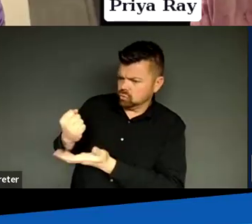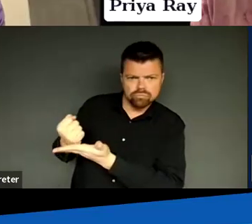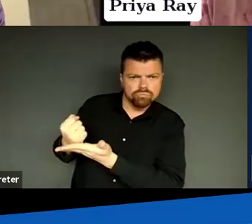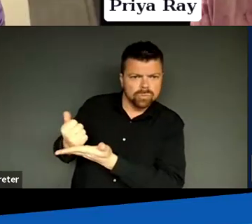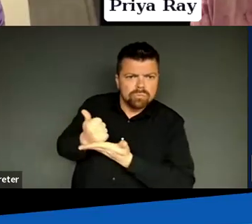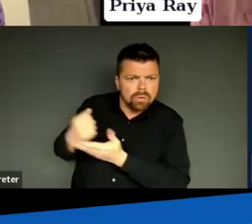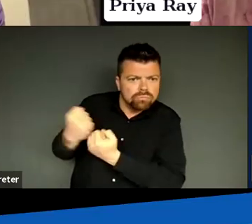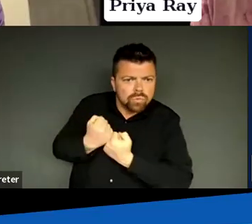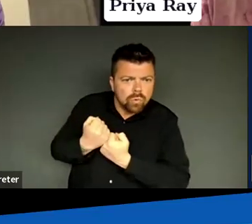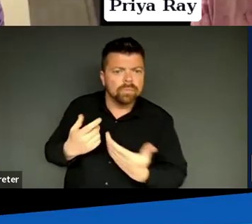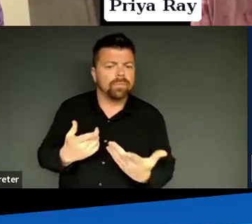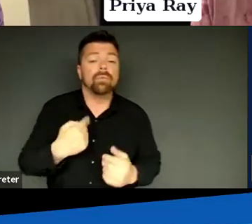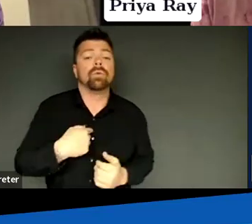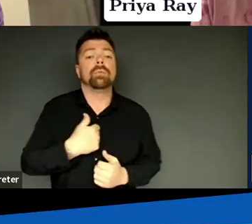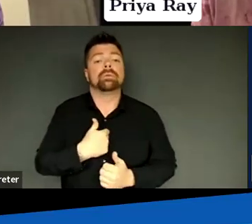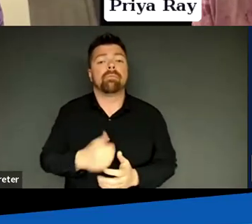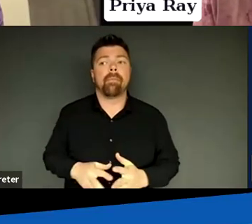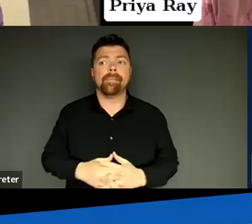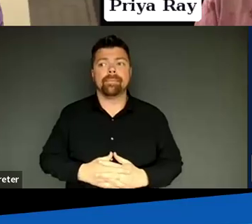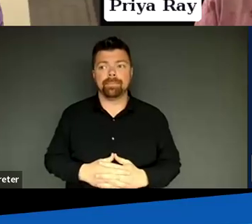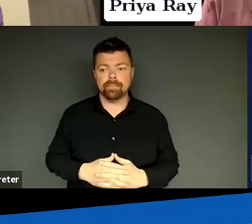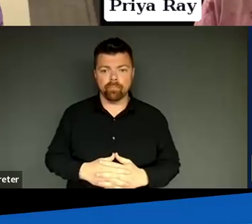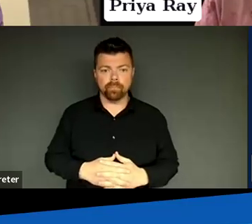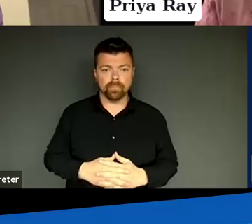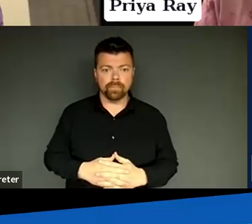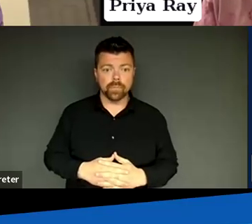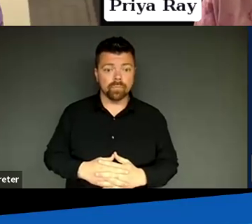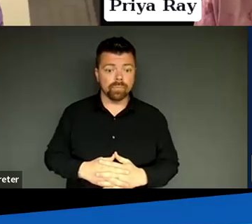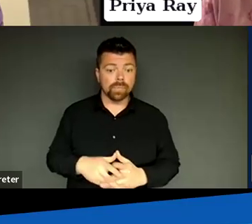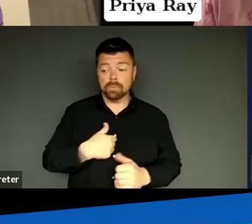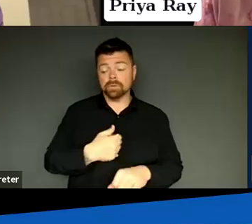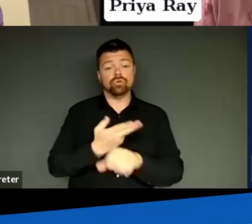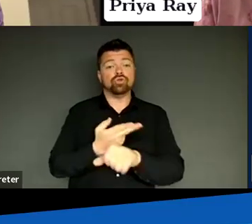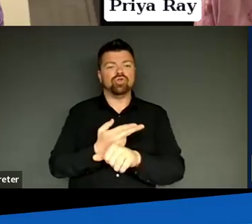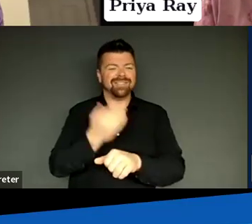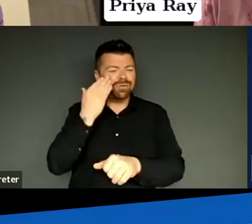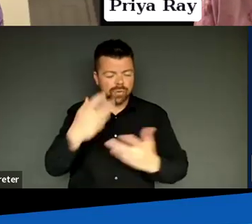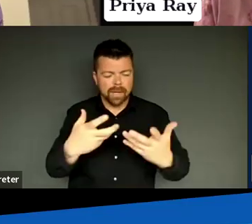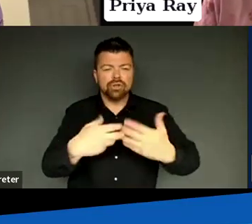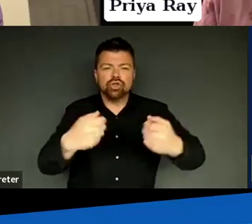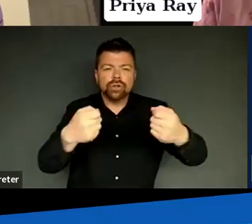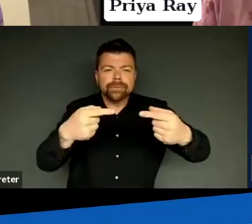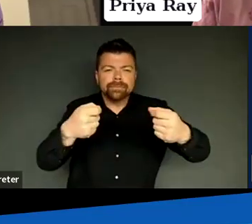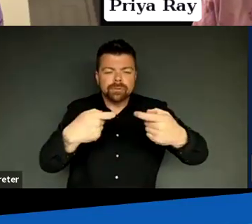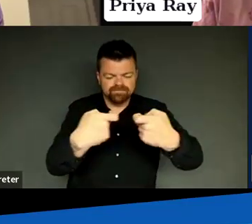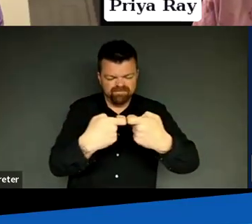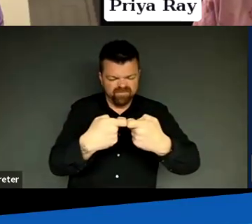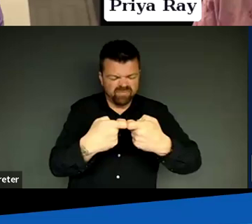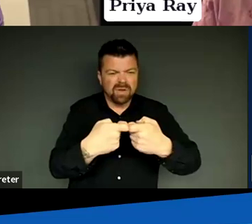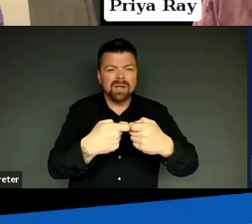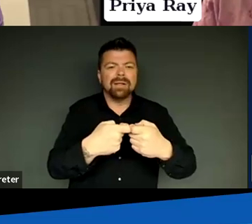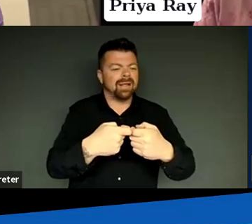And for me, I use a TENS machine, an electrostimulated TENS